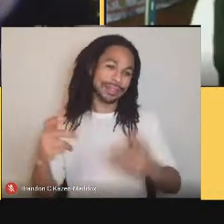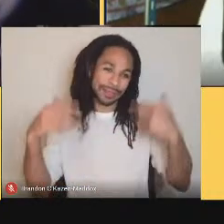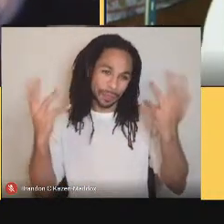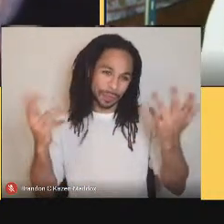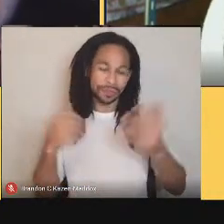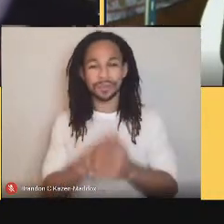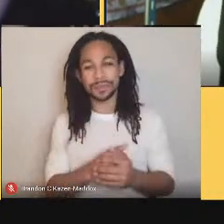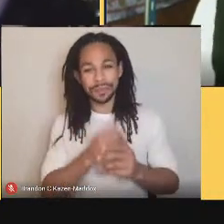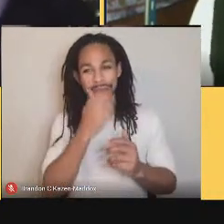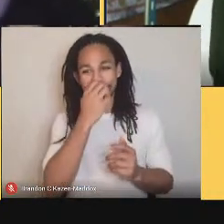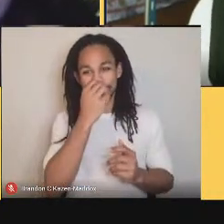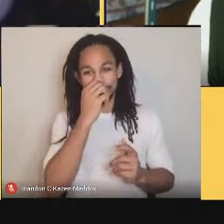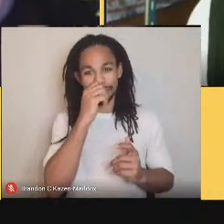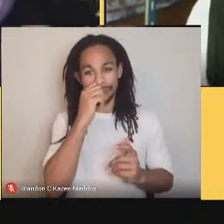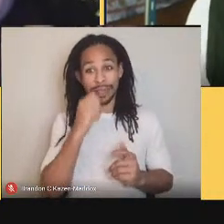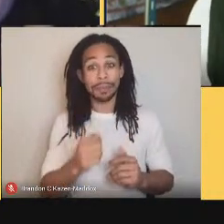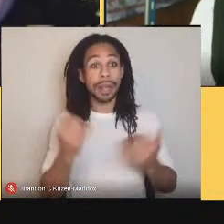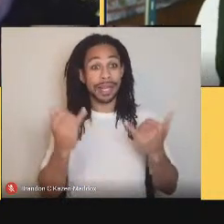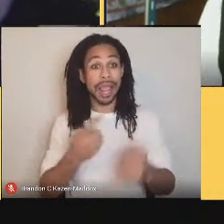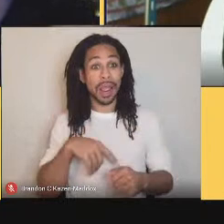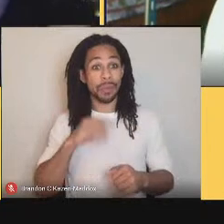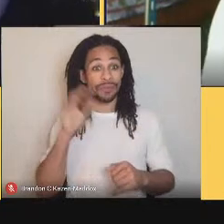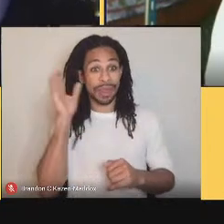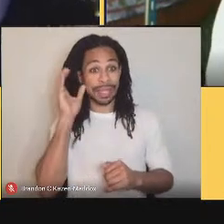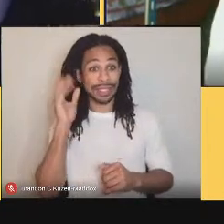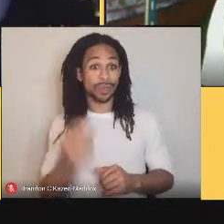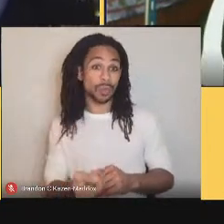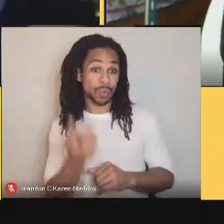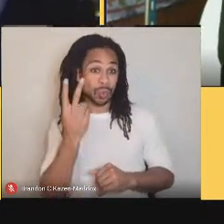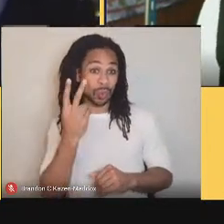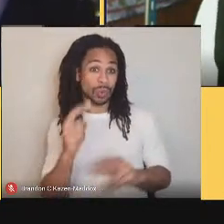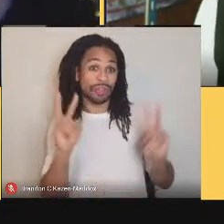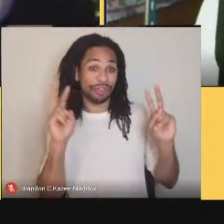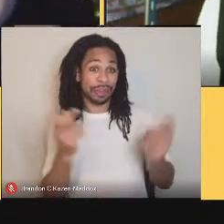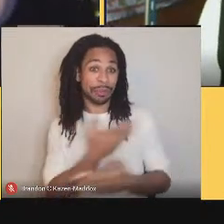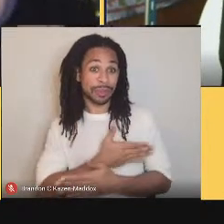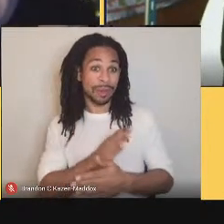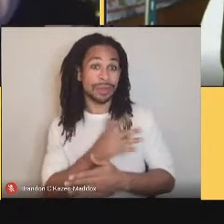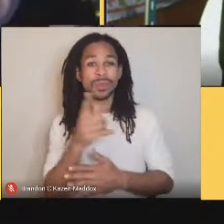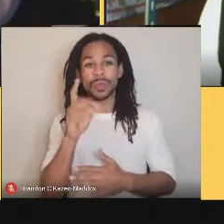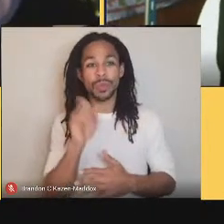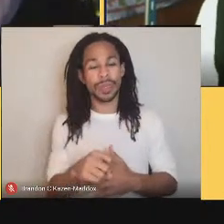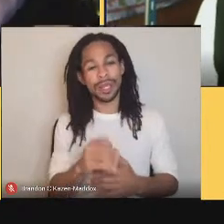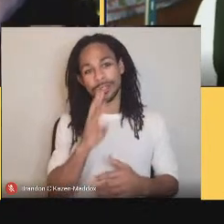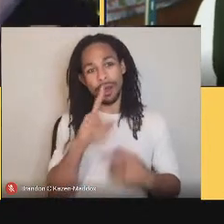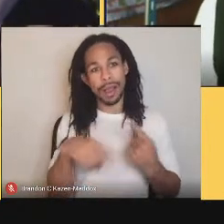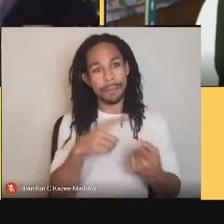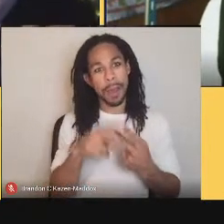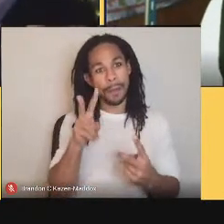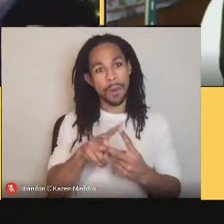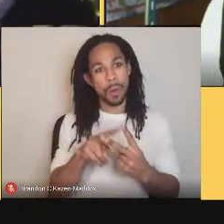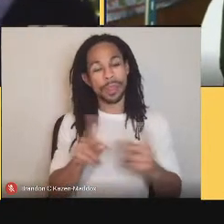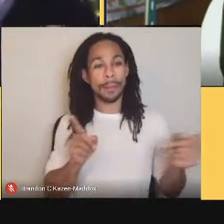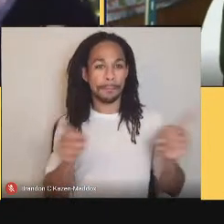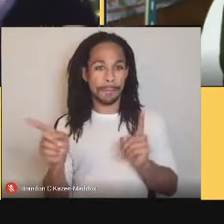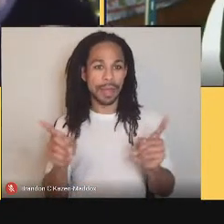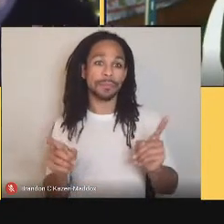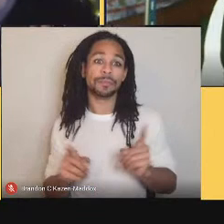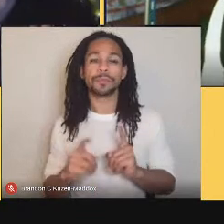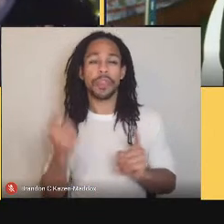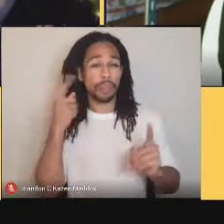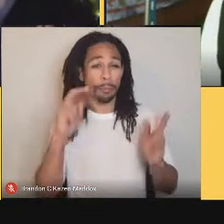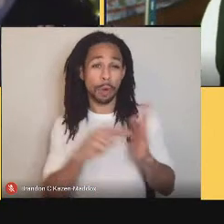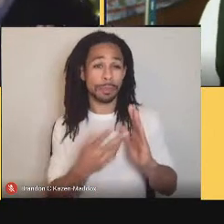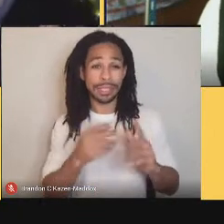So now that we've listened to these two theme songs and so that you can refer back to them, right? What's the purpose and place of a